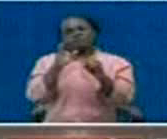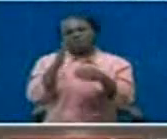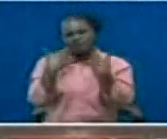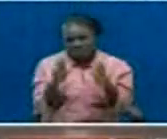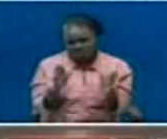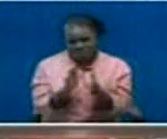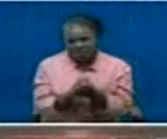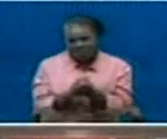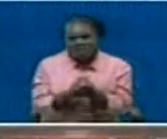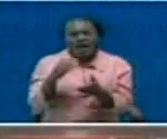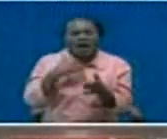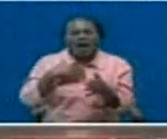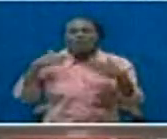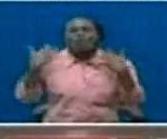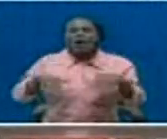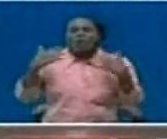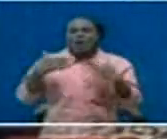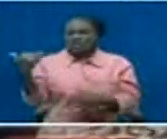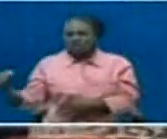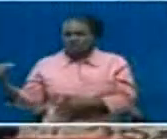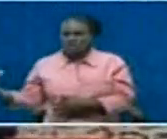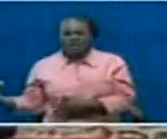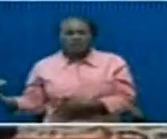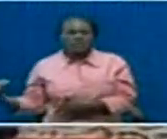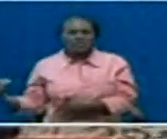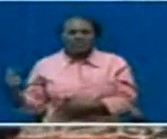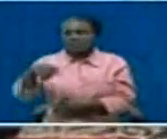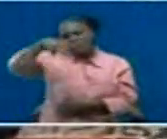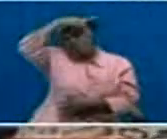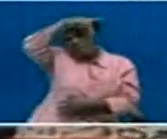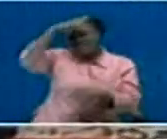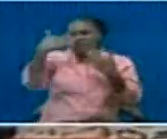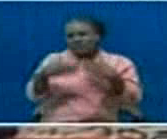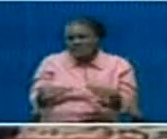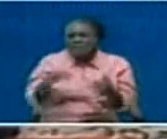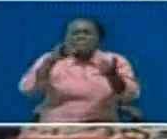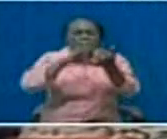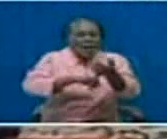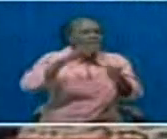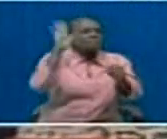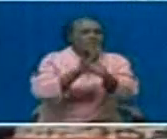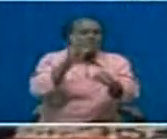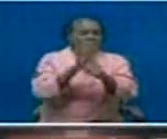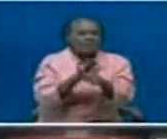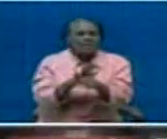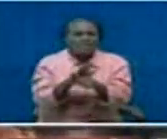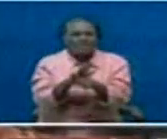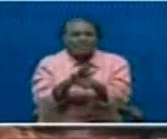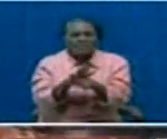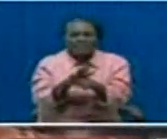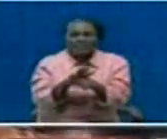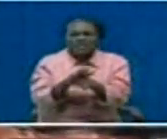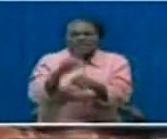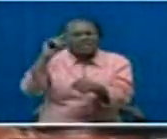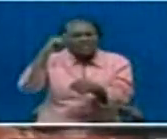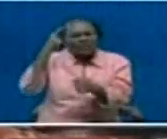Mm-hmm. Yeah. And he has very great children all of them are graduates. Yeah. They have married. Very many of our people have married. What do the Titus think of